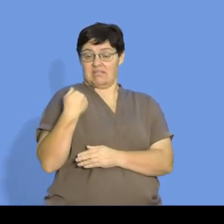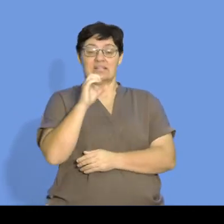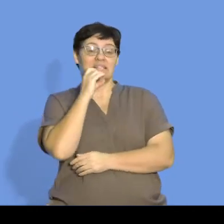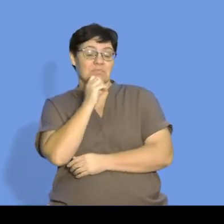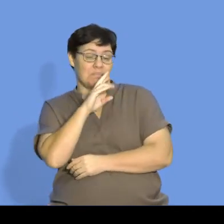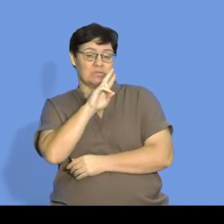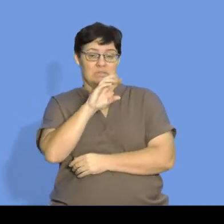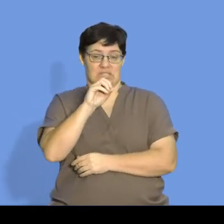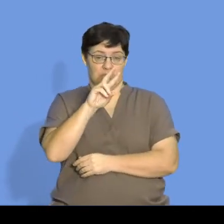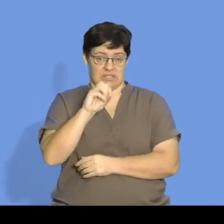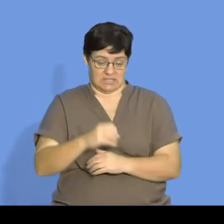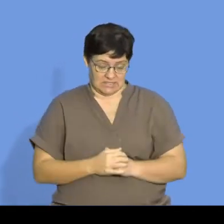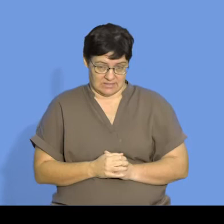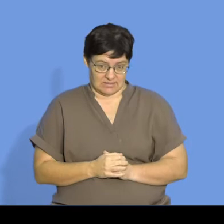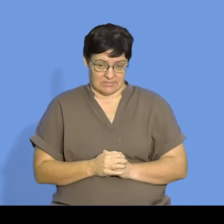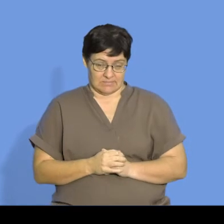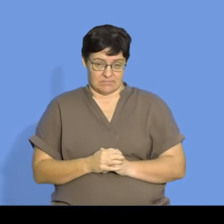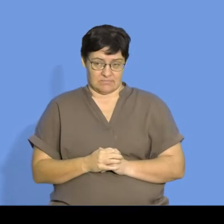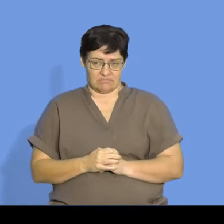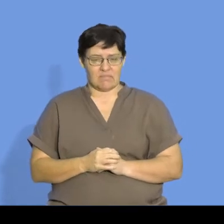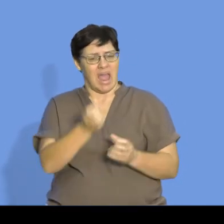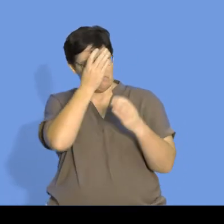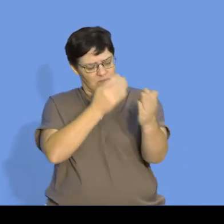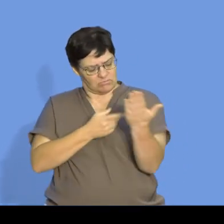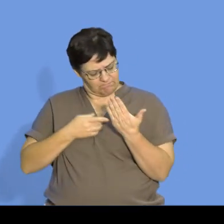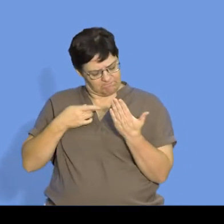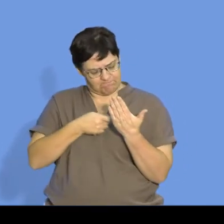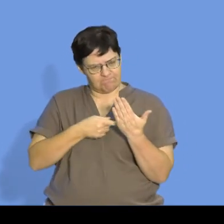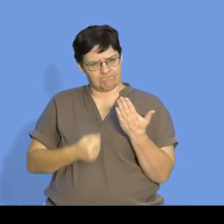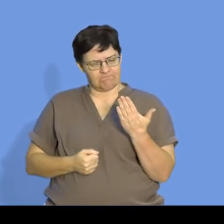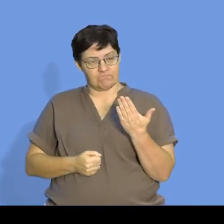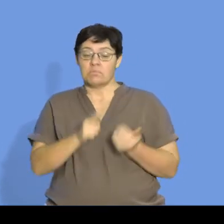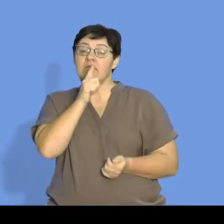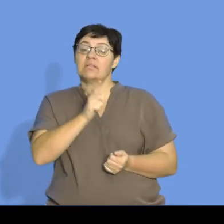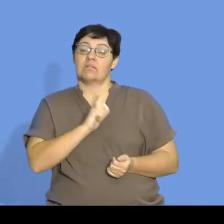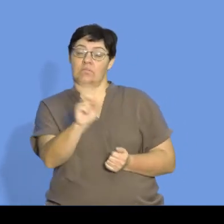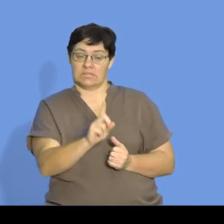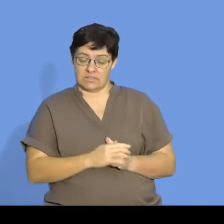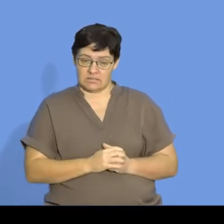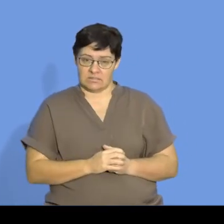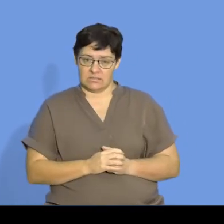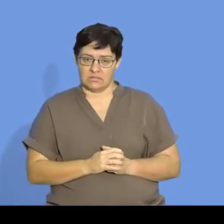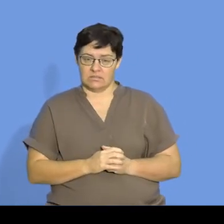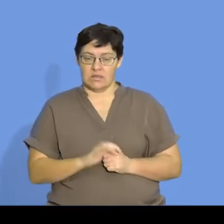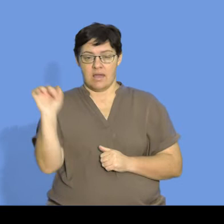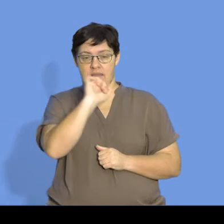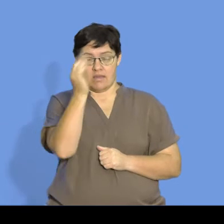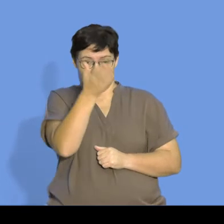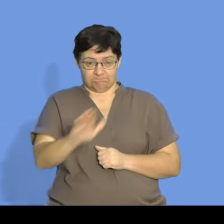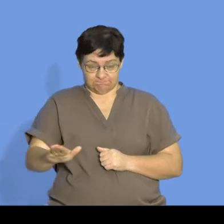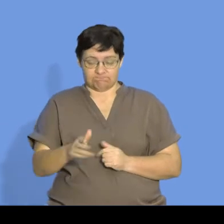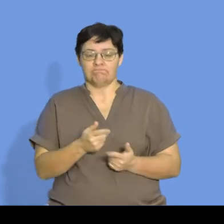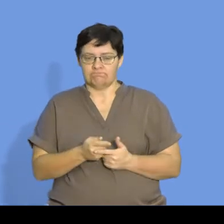in September 2020. Let's look at the information that we have. We are told a